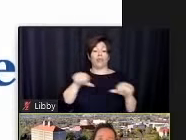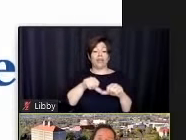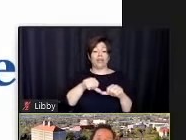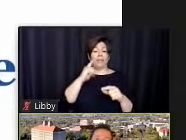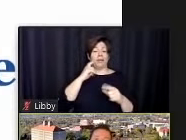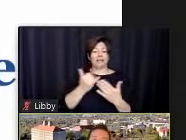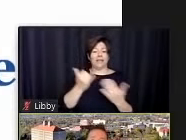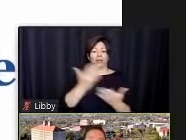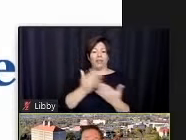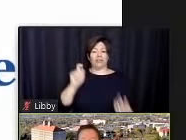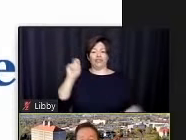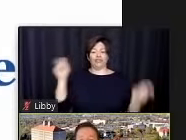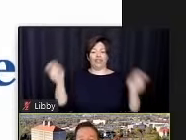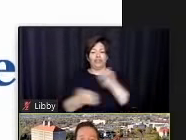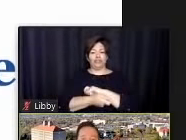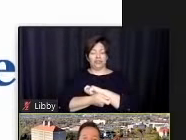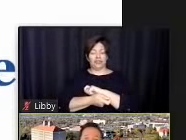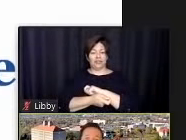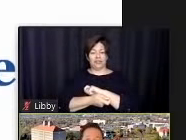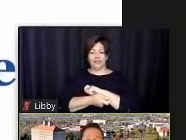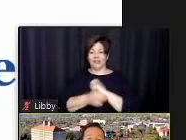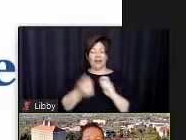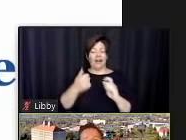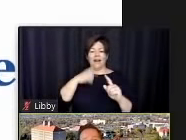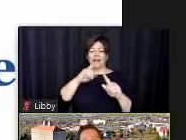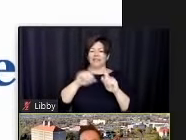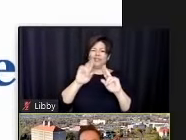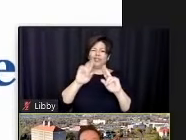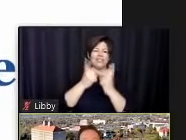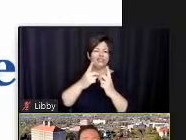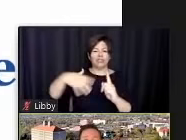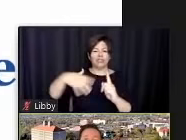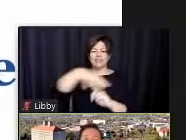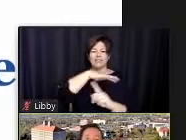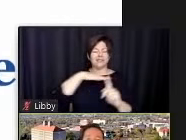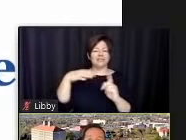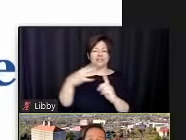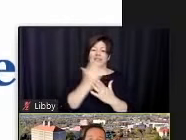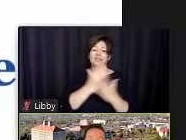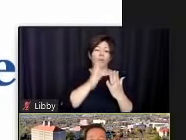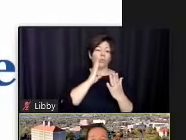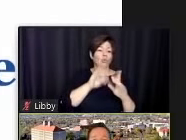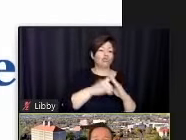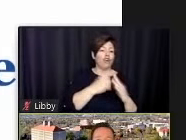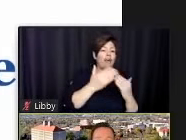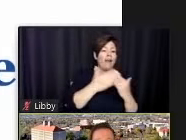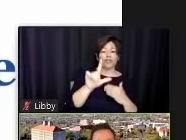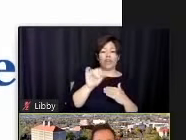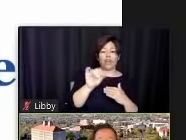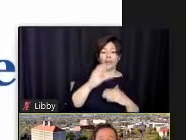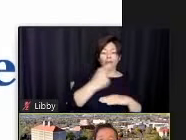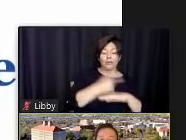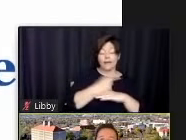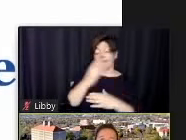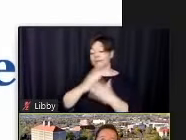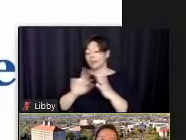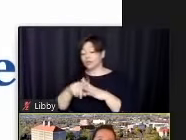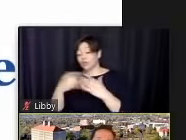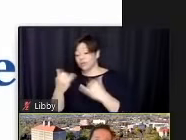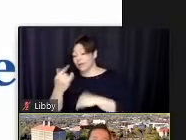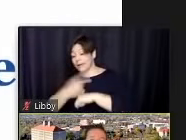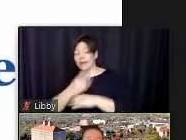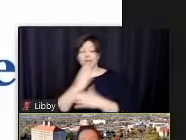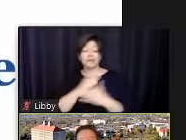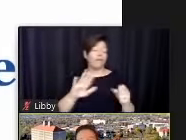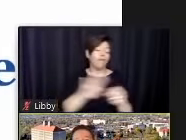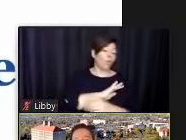shifted. I'm surrounded by districts. Some will be with us after Labor Day. Others are starting today. Some are going fully